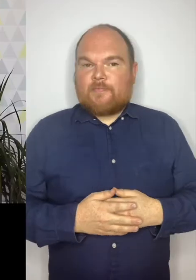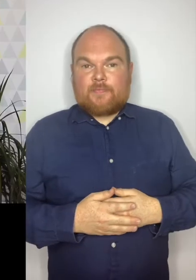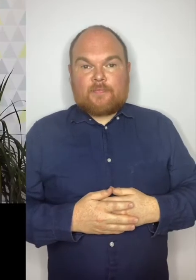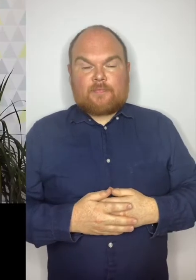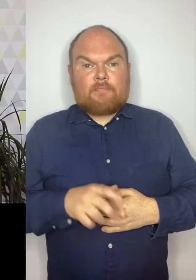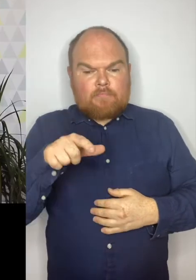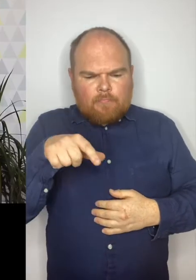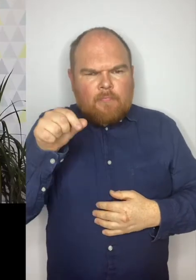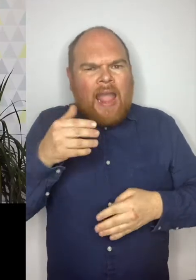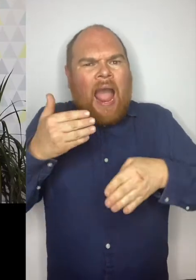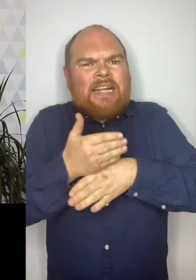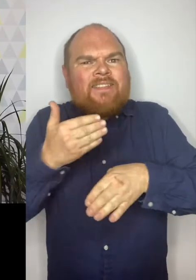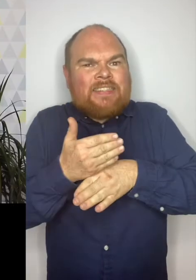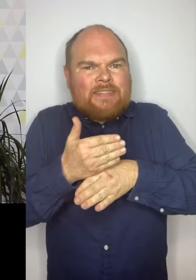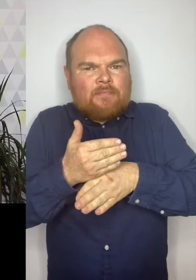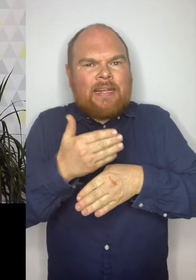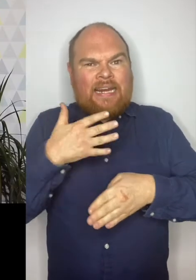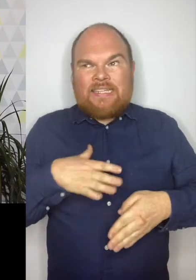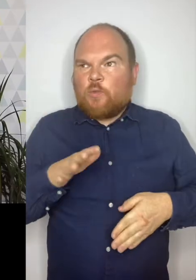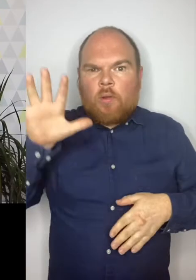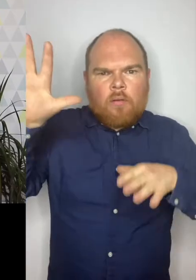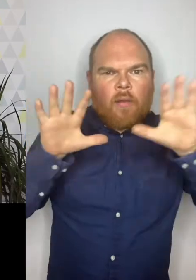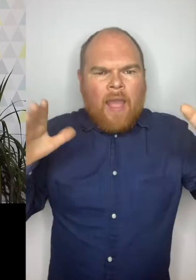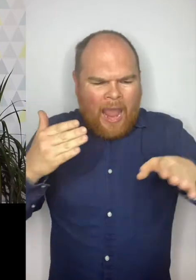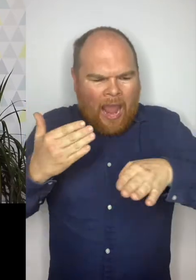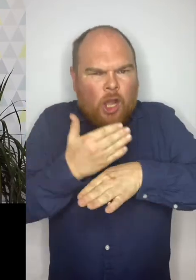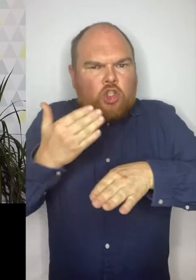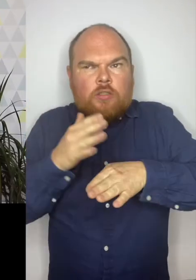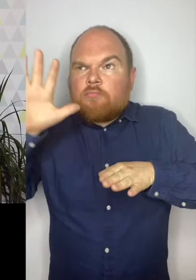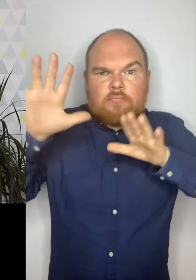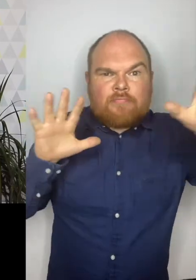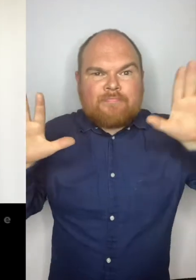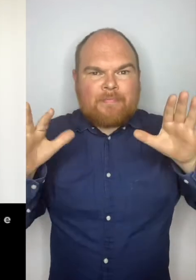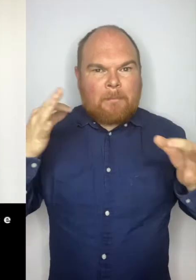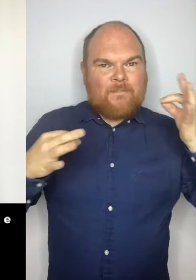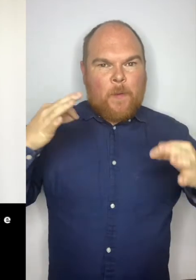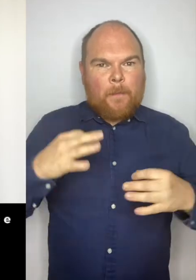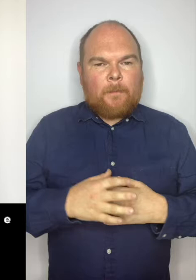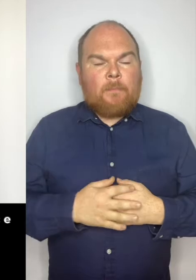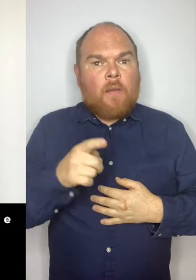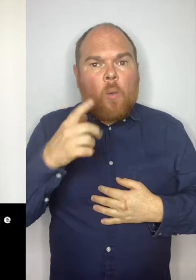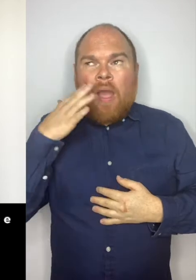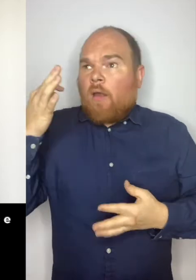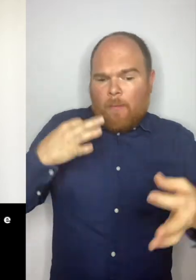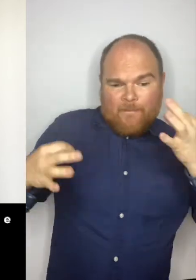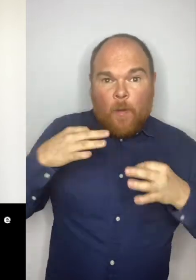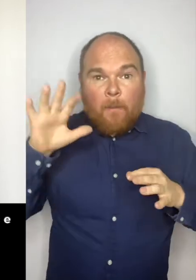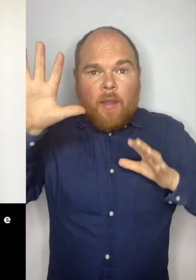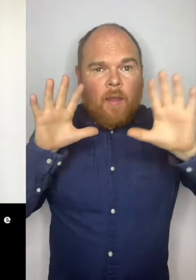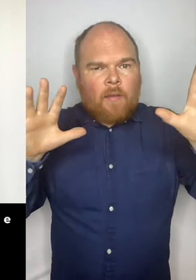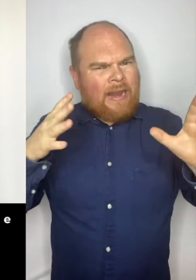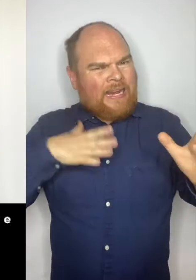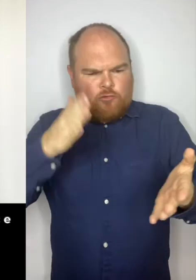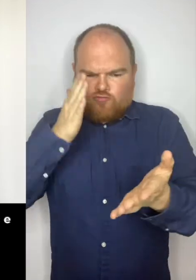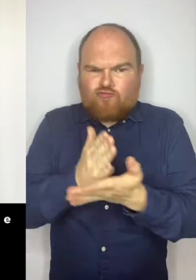So think about the activity that you chose for your performance. We're going to be miming that activity. We need to show our audience as realistically